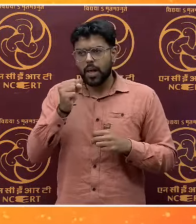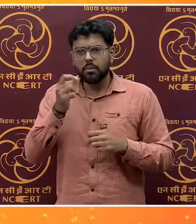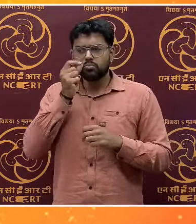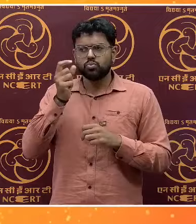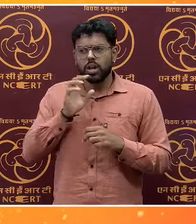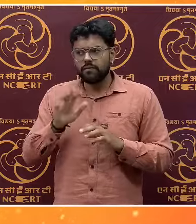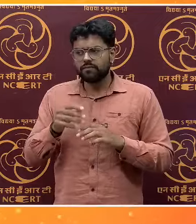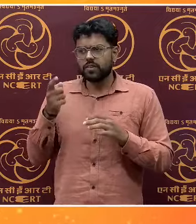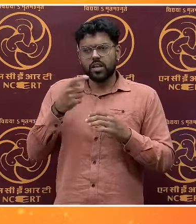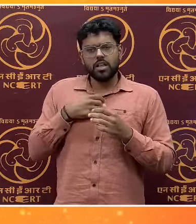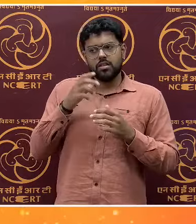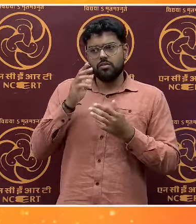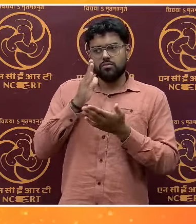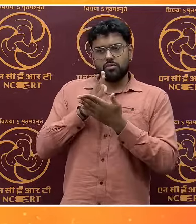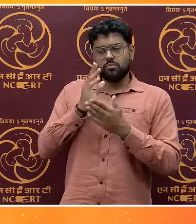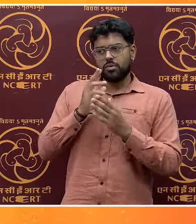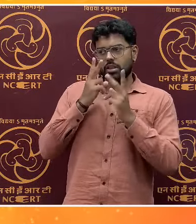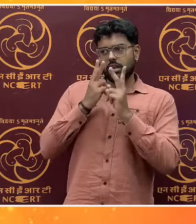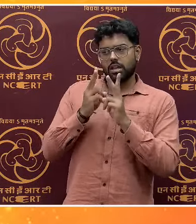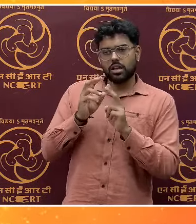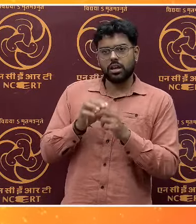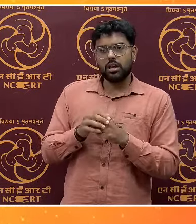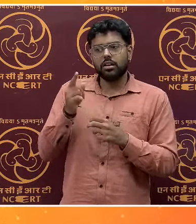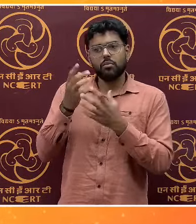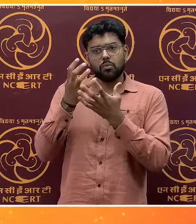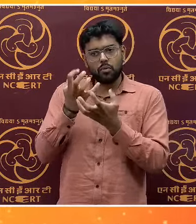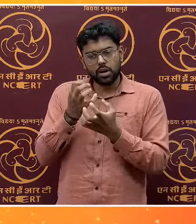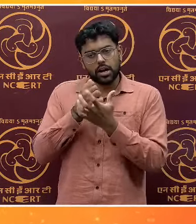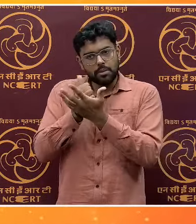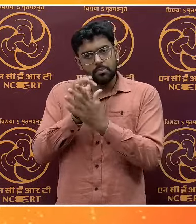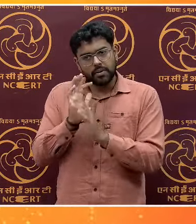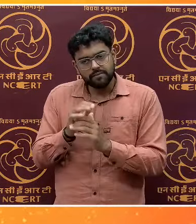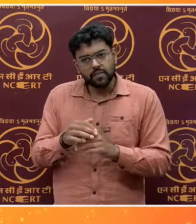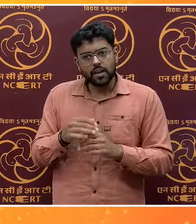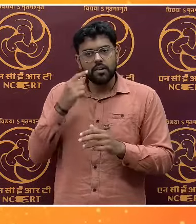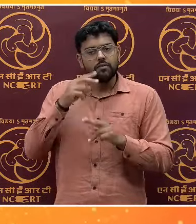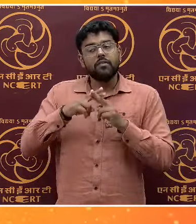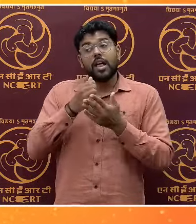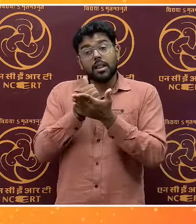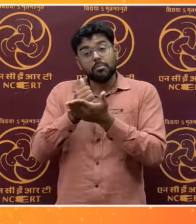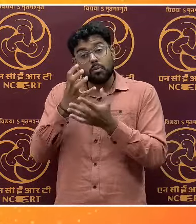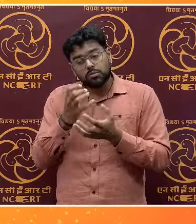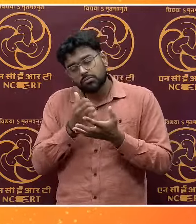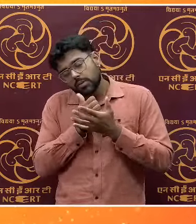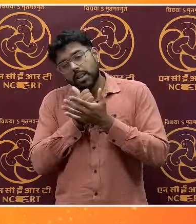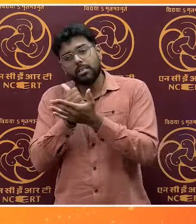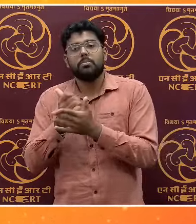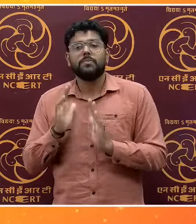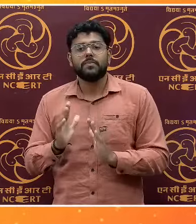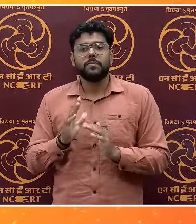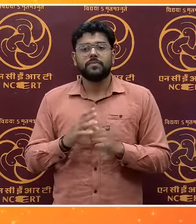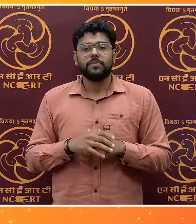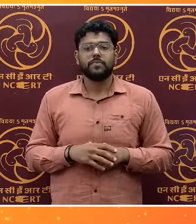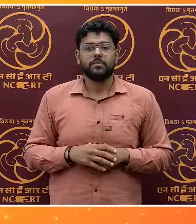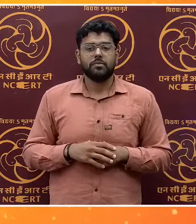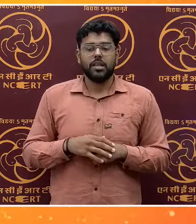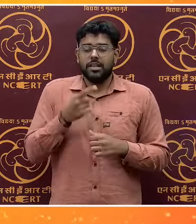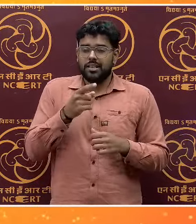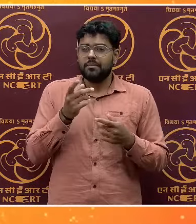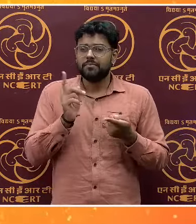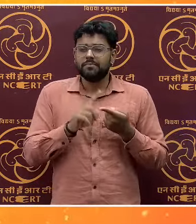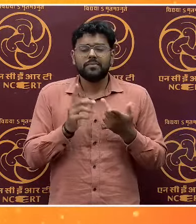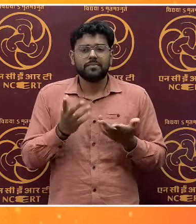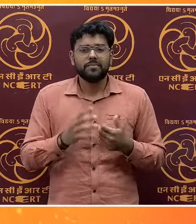and think that what is the need of that person, and if we could help, we should help. Yes. Like, ma'am, it's a thing